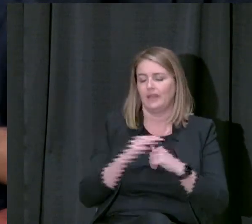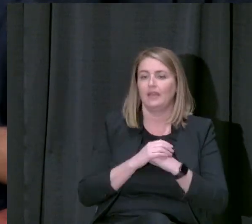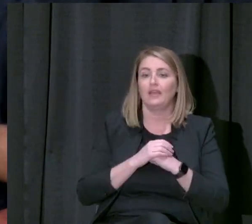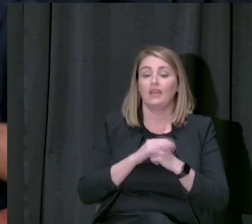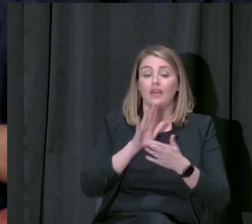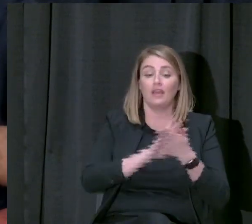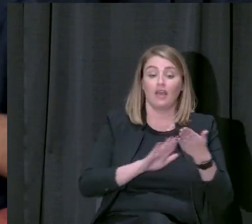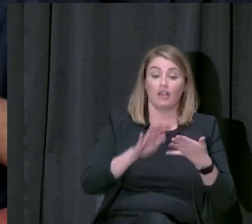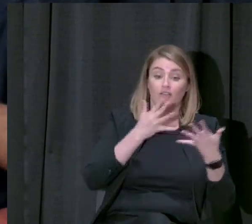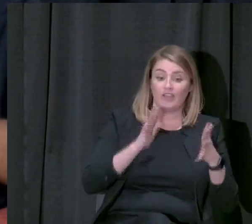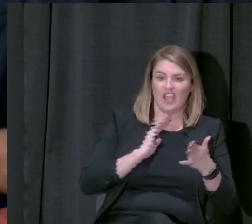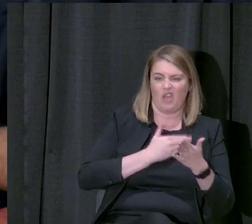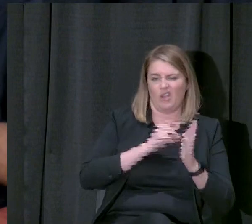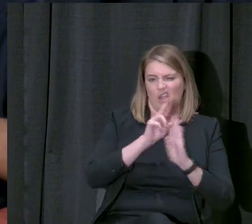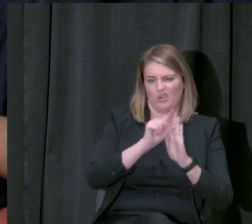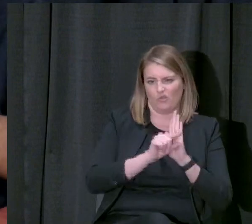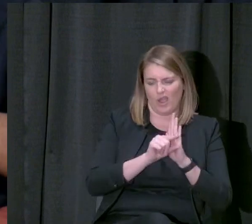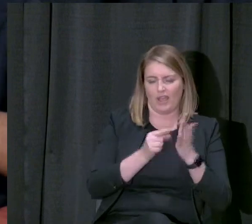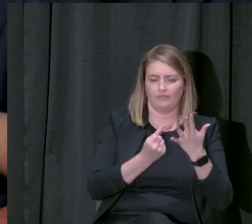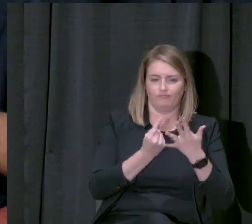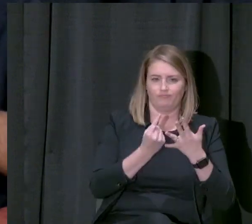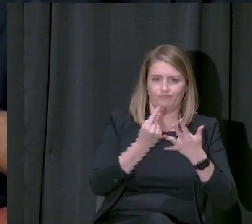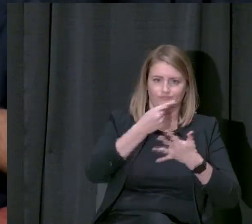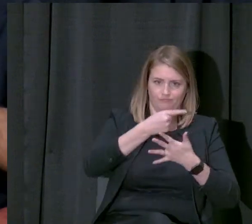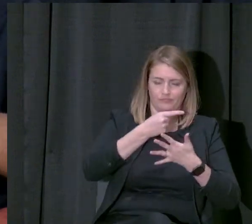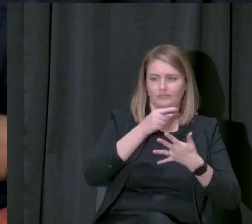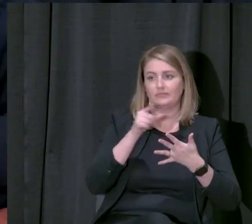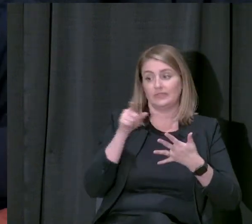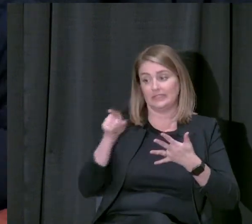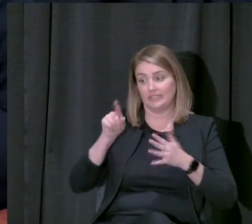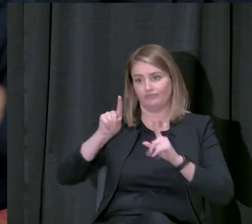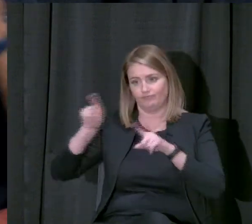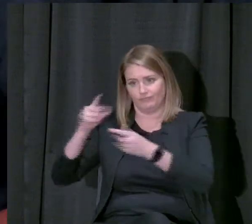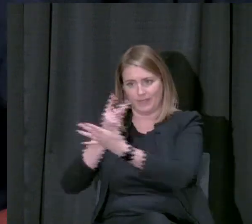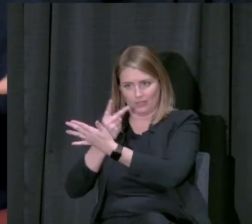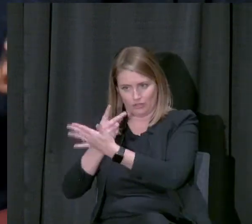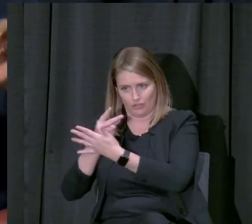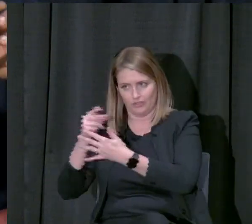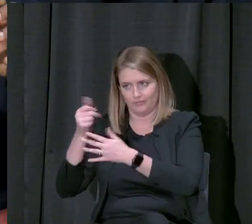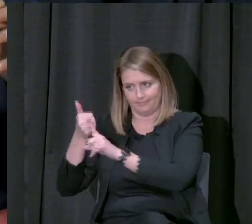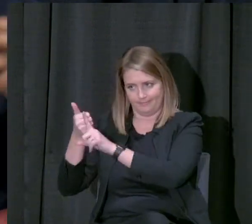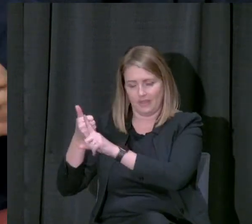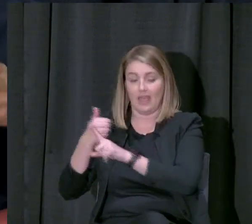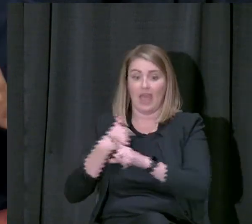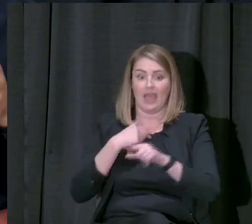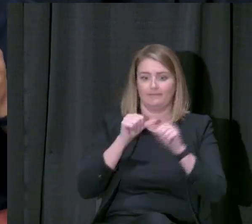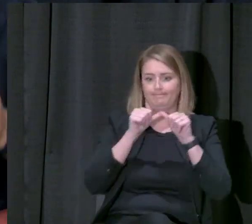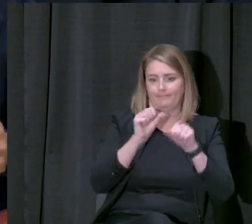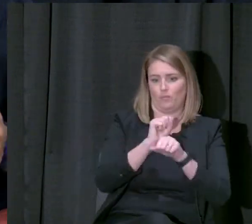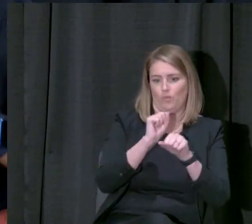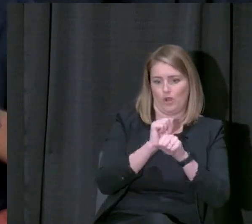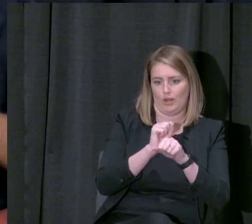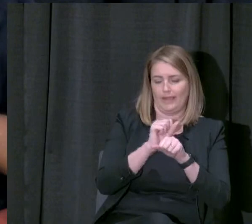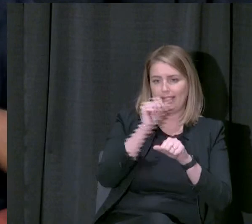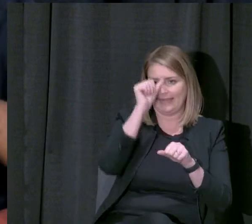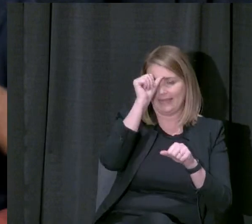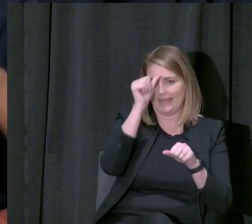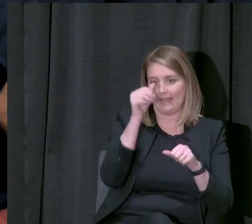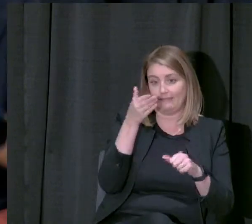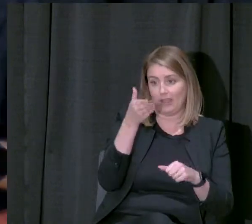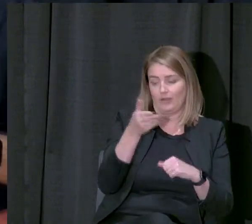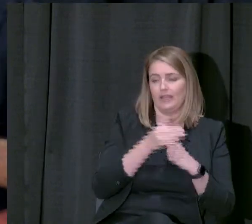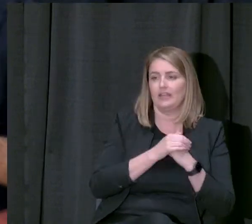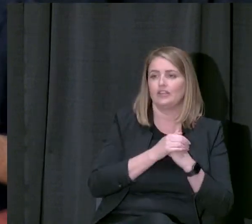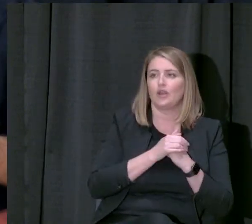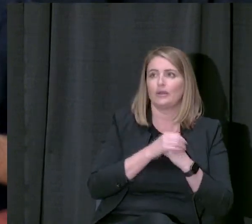after our undergrads, he went on to do his master's in design, and I continued to work in the startup space in India. And